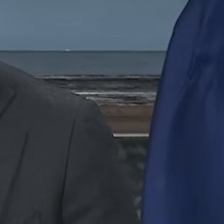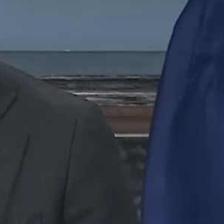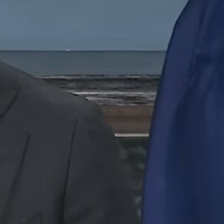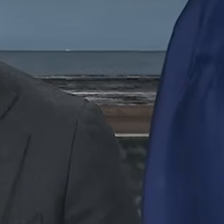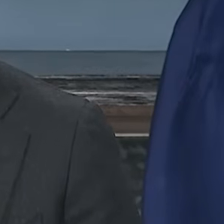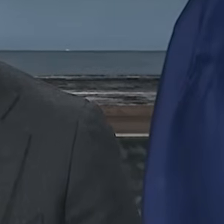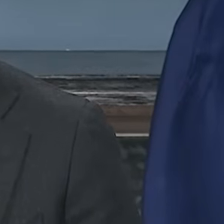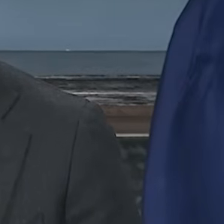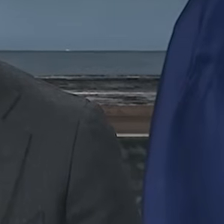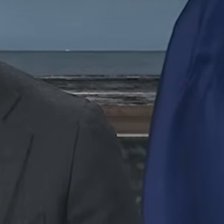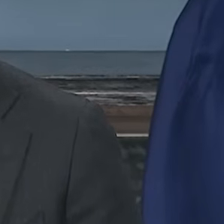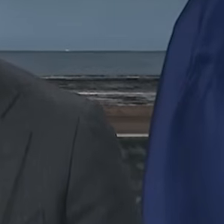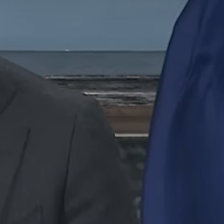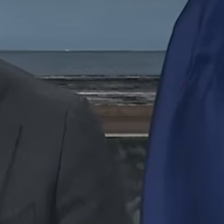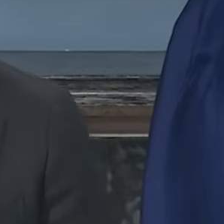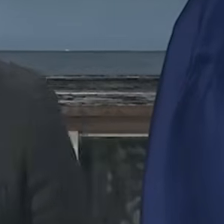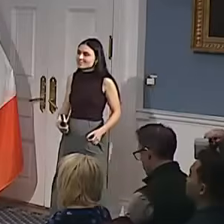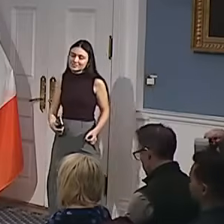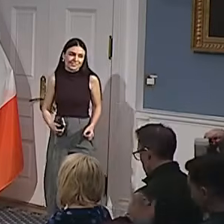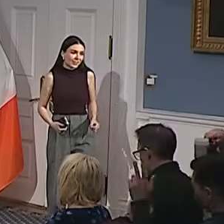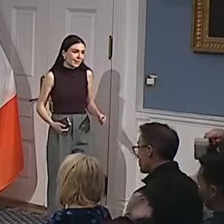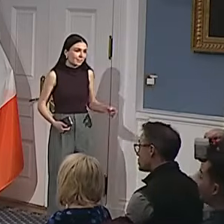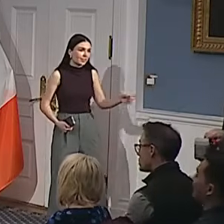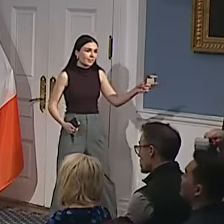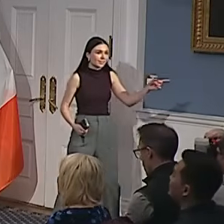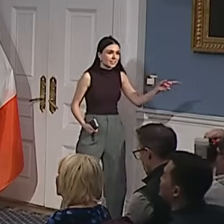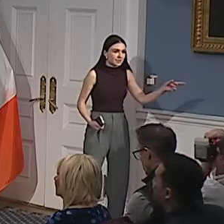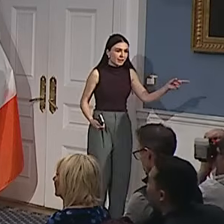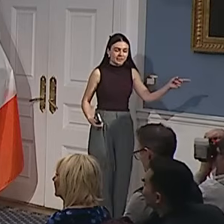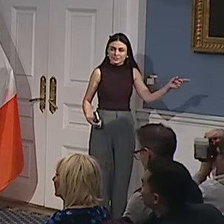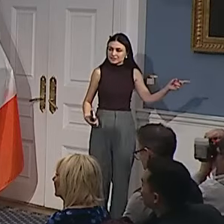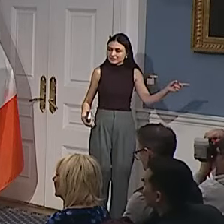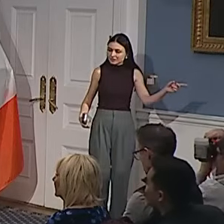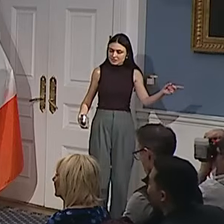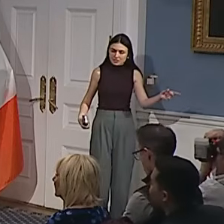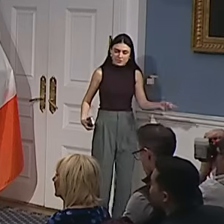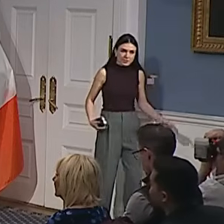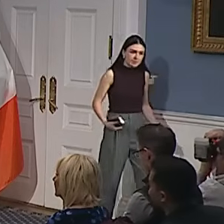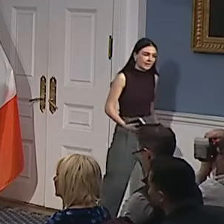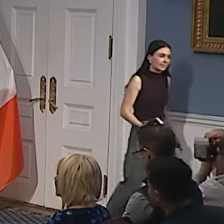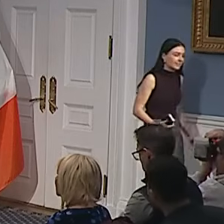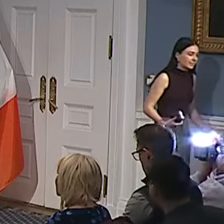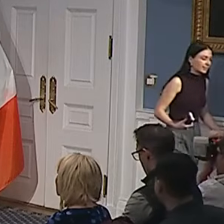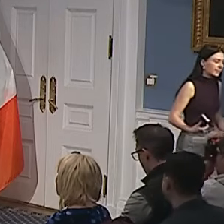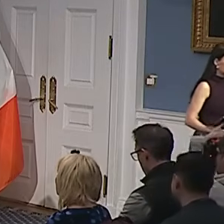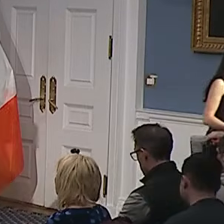we're looking forward to delivering on that. Thank you guys so much. Thank you so much. Michael,